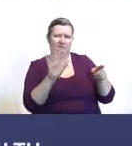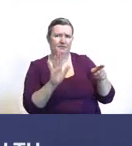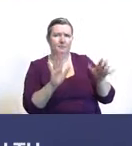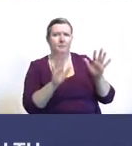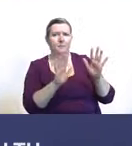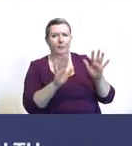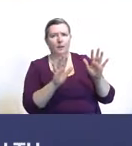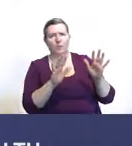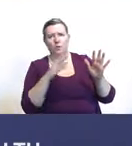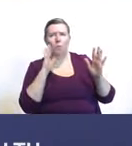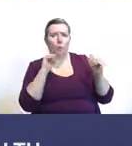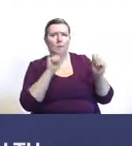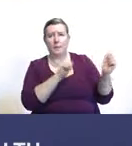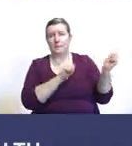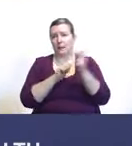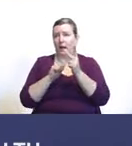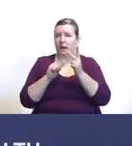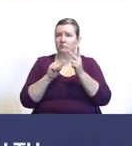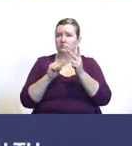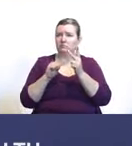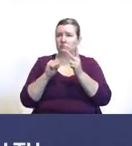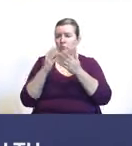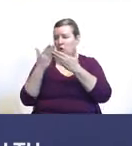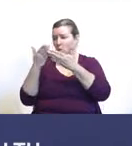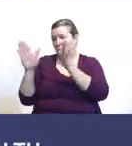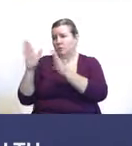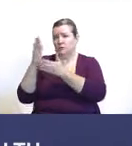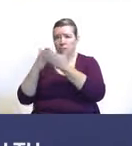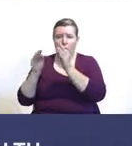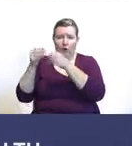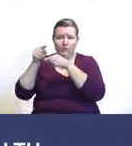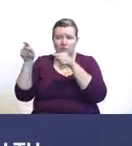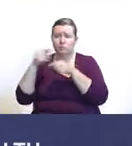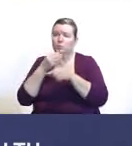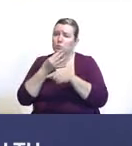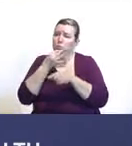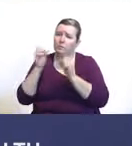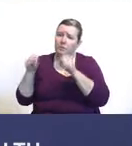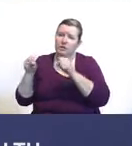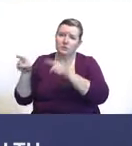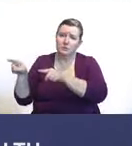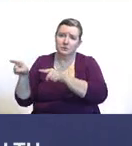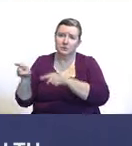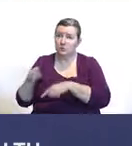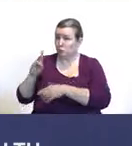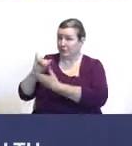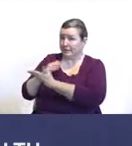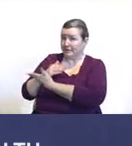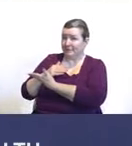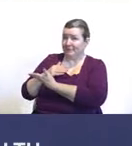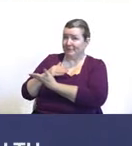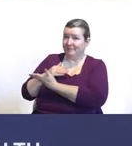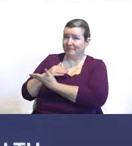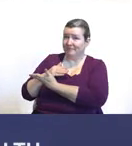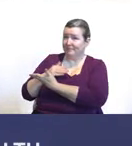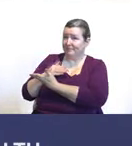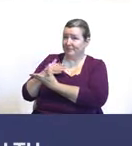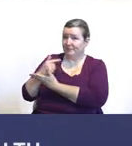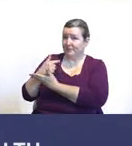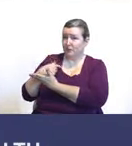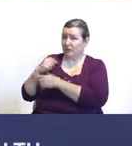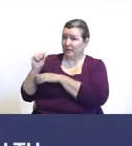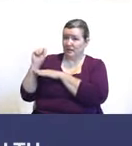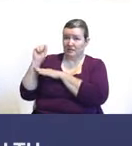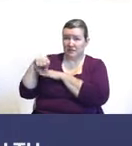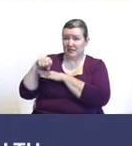and I would expect that sooner than later. Judy, I would never use the word defeat here. And Ed, right? This thing is that's not what